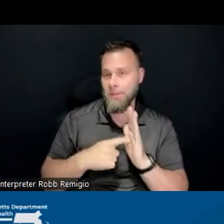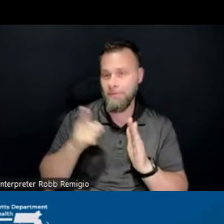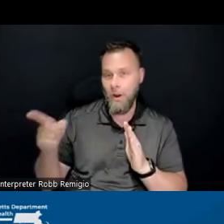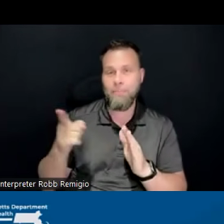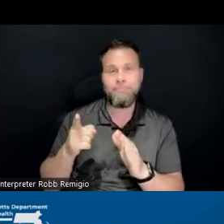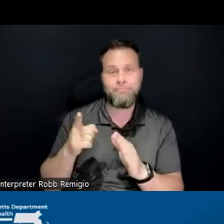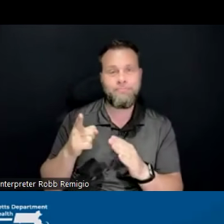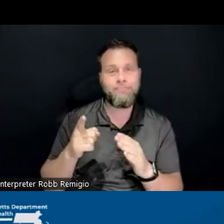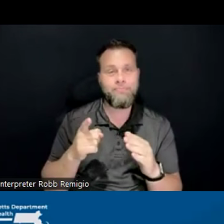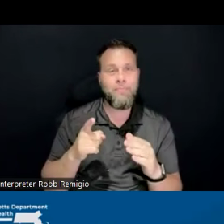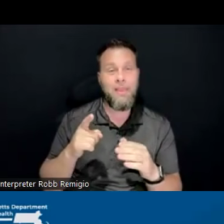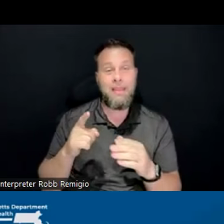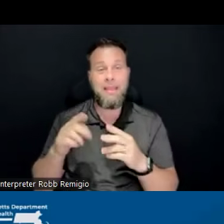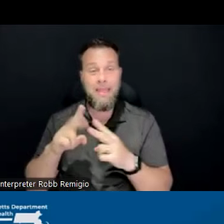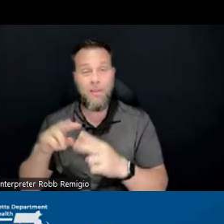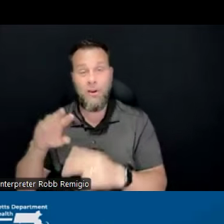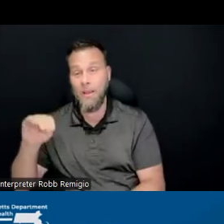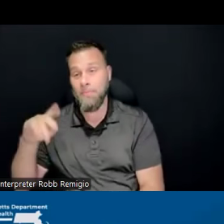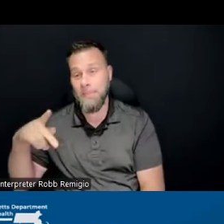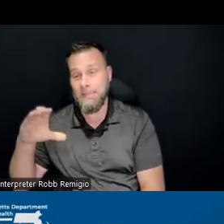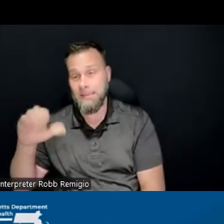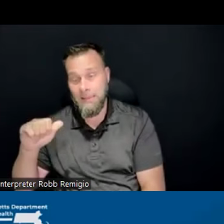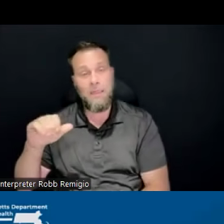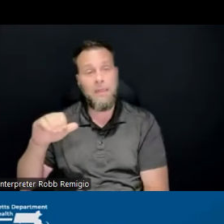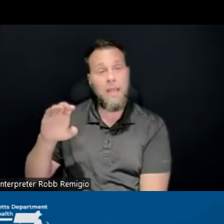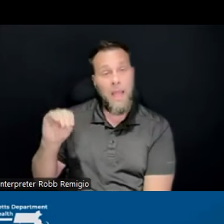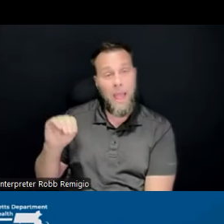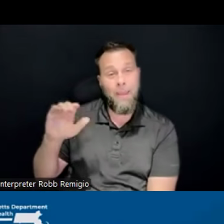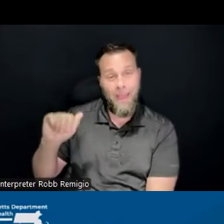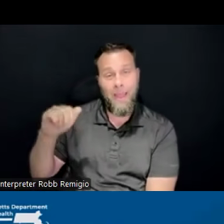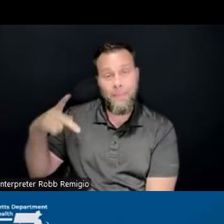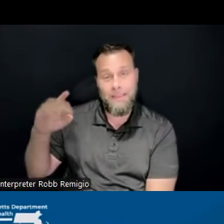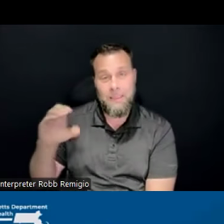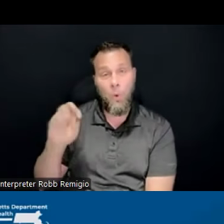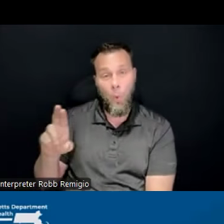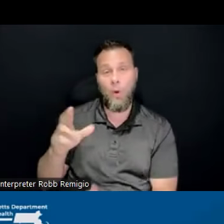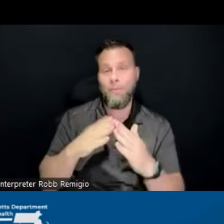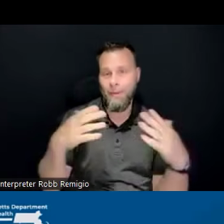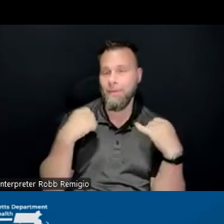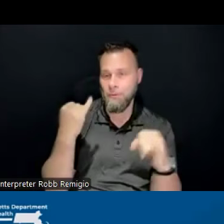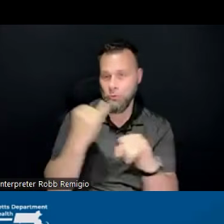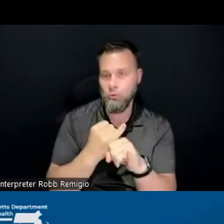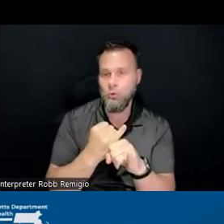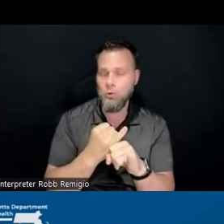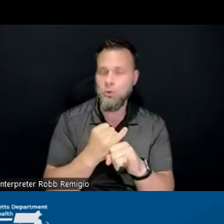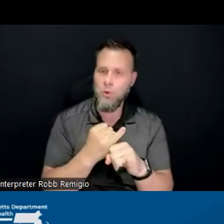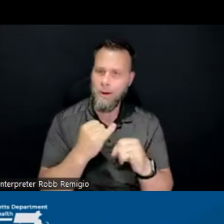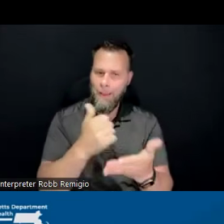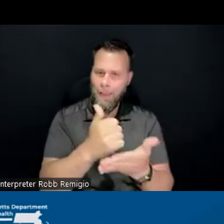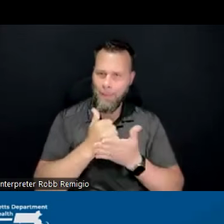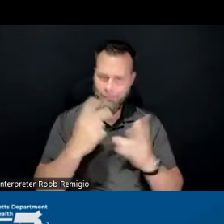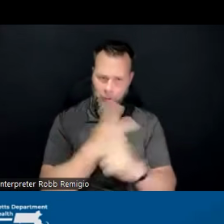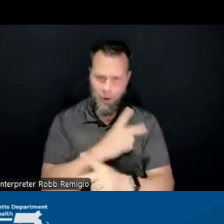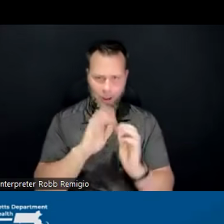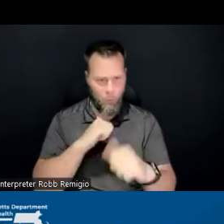Planning Council to talk about how you can use the data and kind of place yourself on this framework and figure out where you